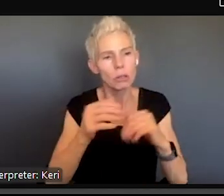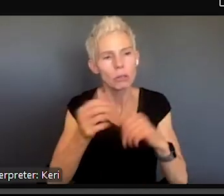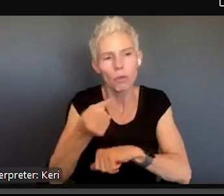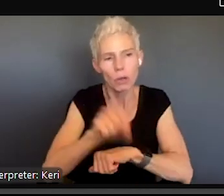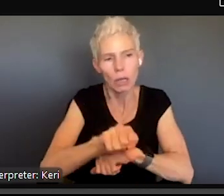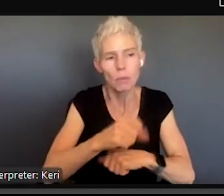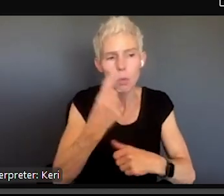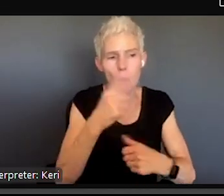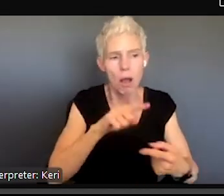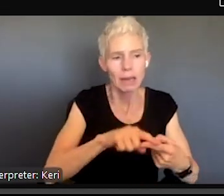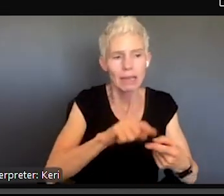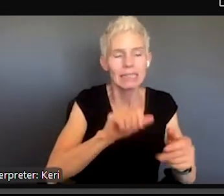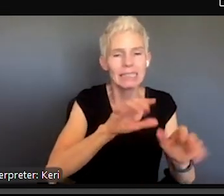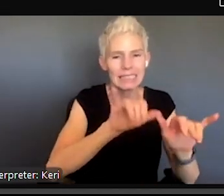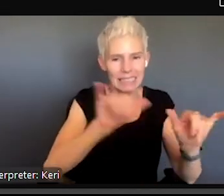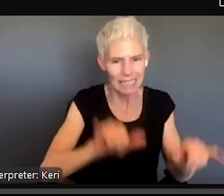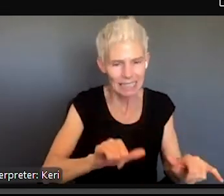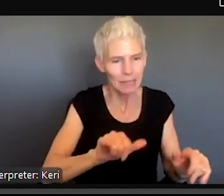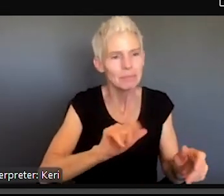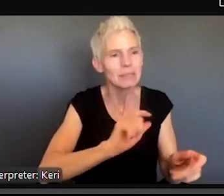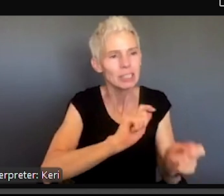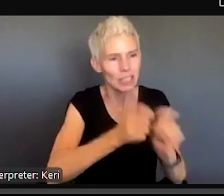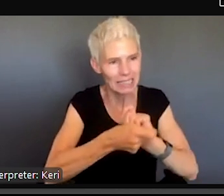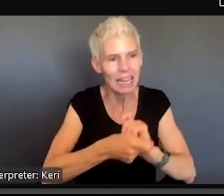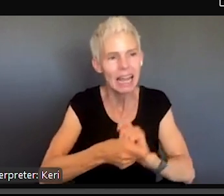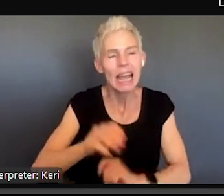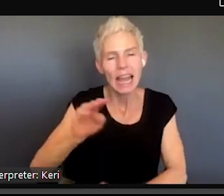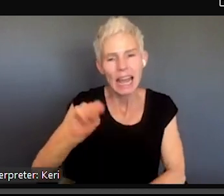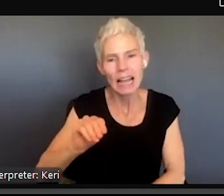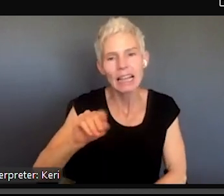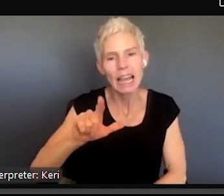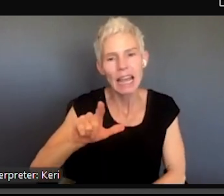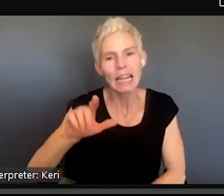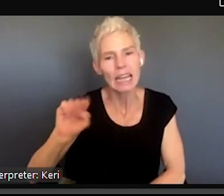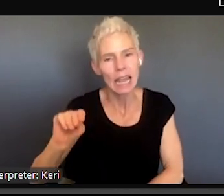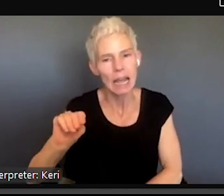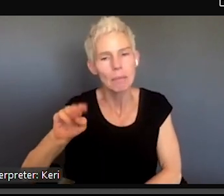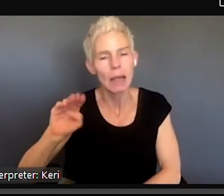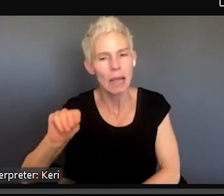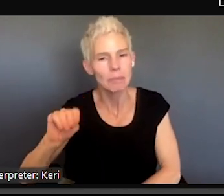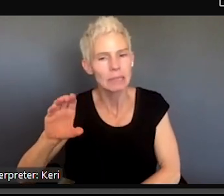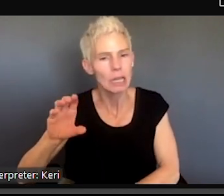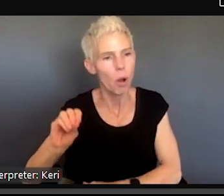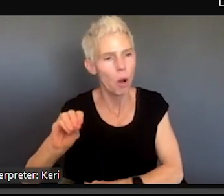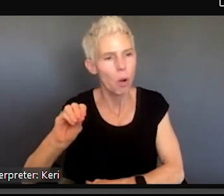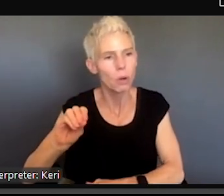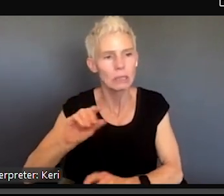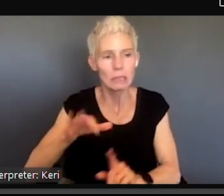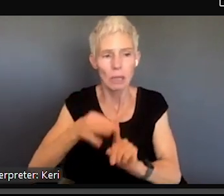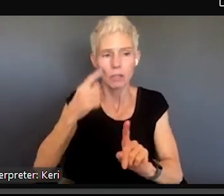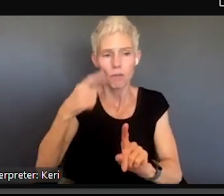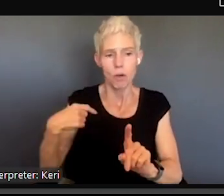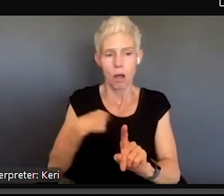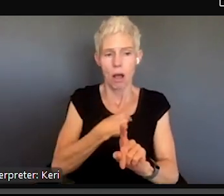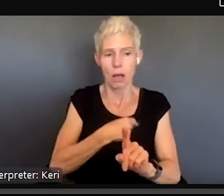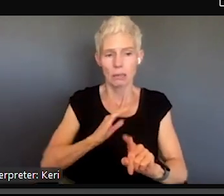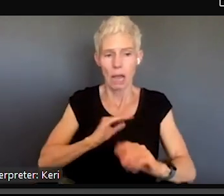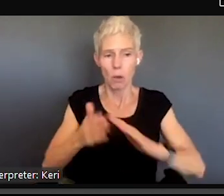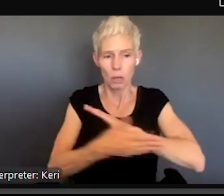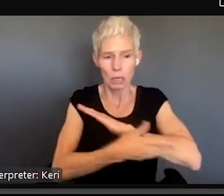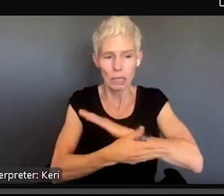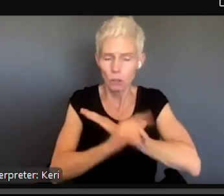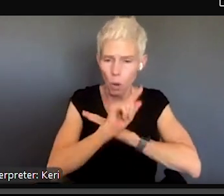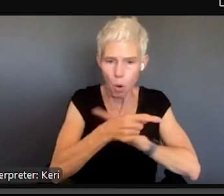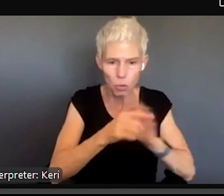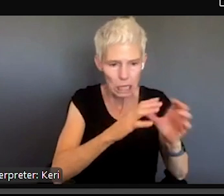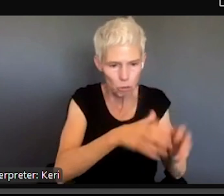the system didn't change. LME MCOs, and particularly for us, our counties are the only